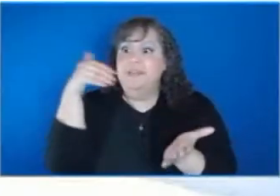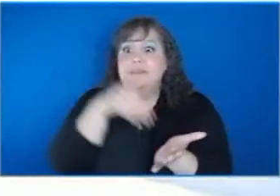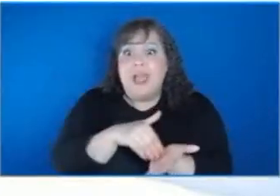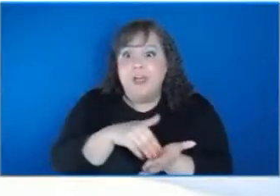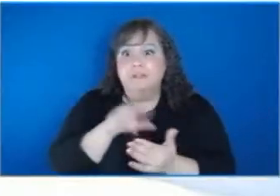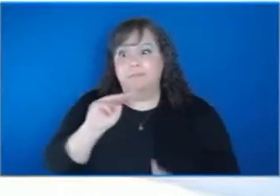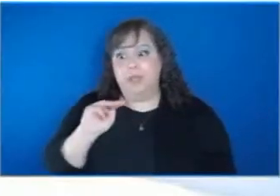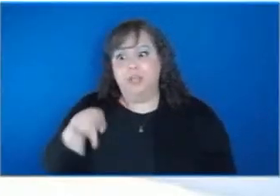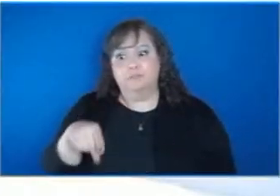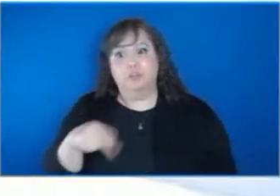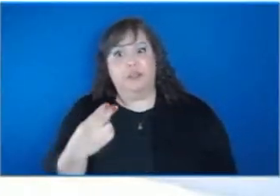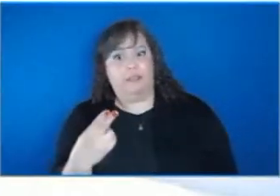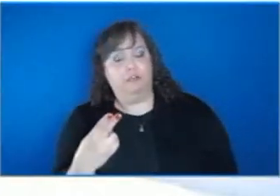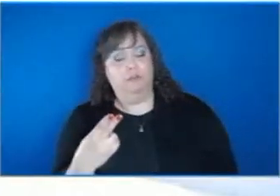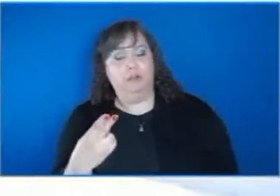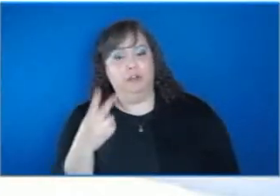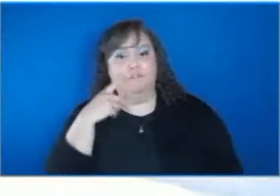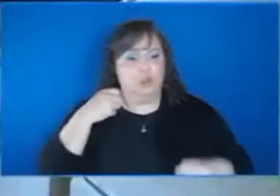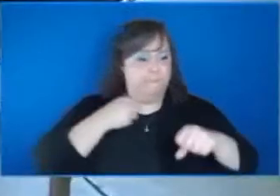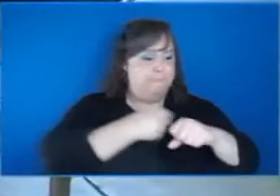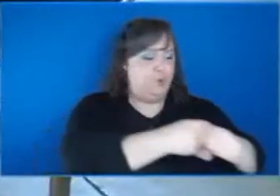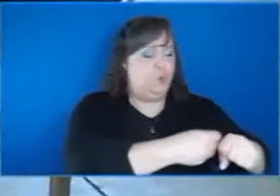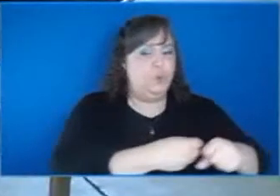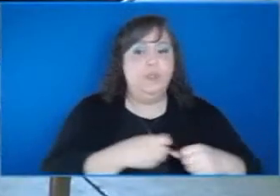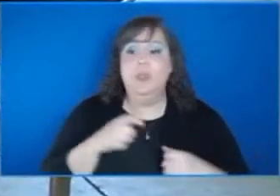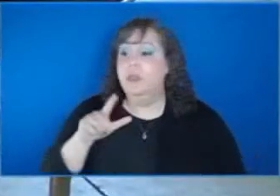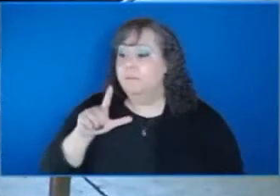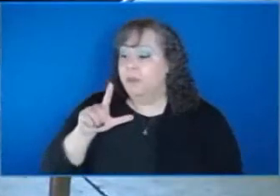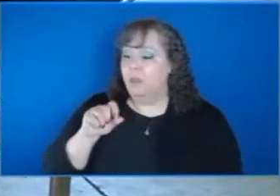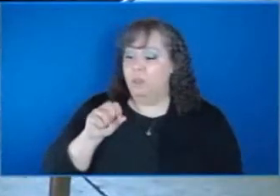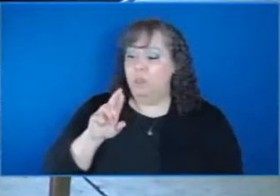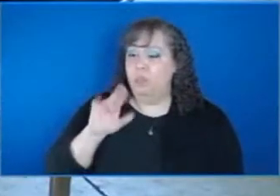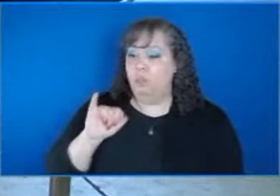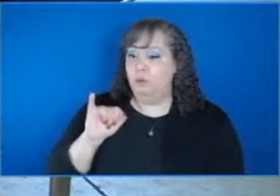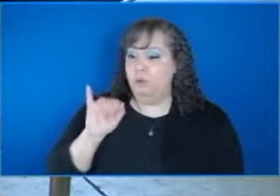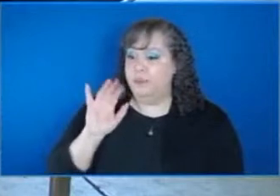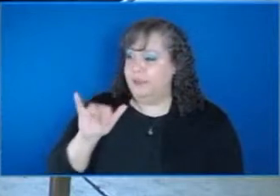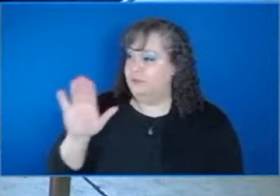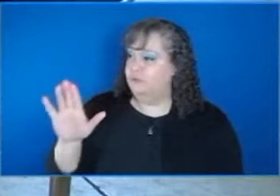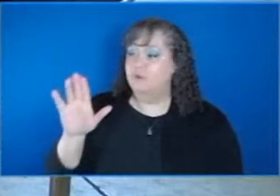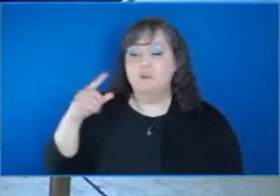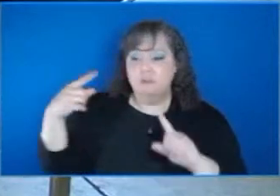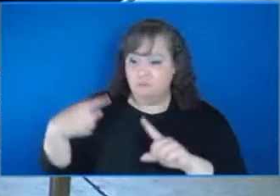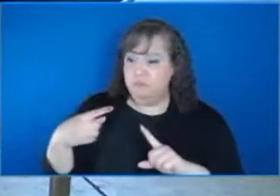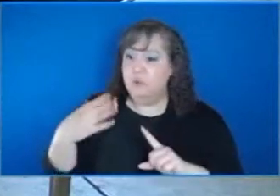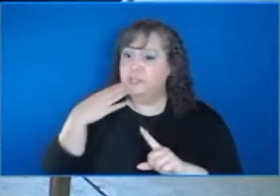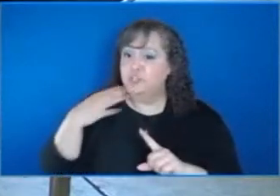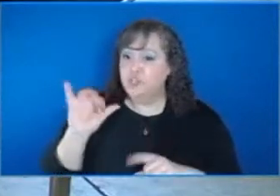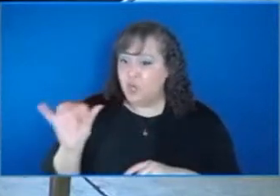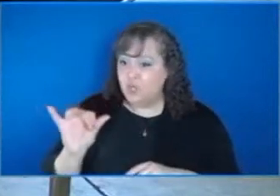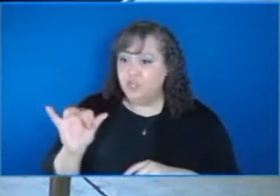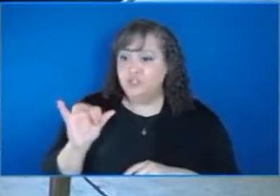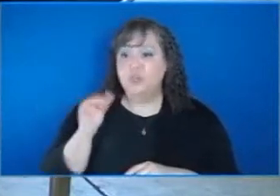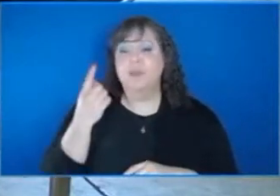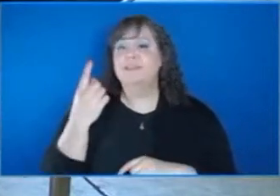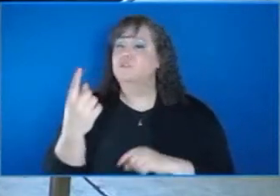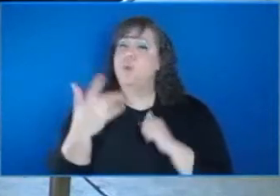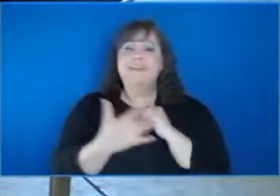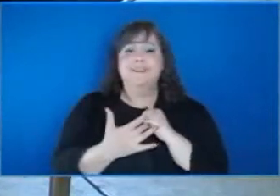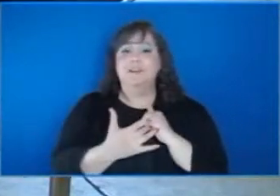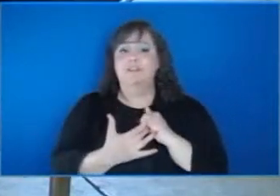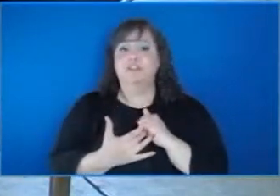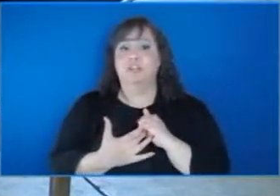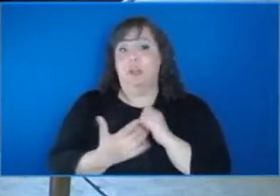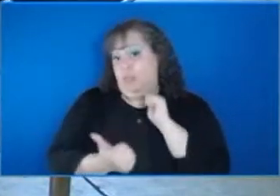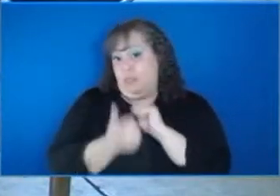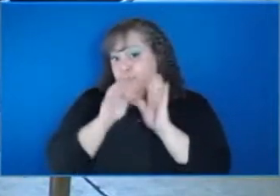Yeah, but I think Lori's point is good too, right? Yeah. I mean, that this is just one technology, Exactly. right? It's the most mature, it's the one that's ready to test now. Maybe in the